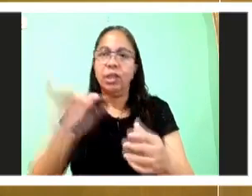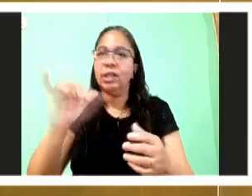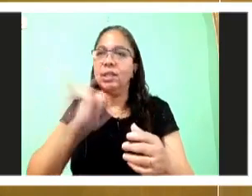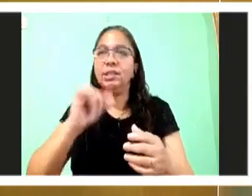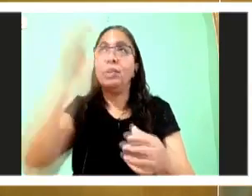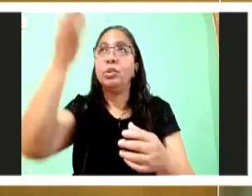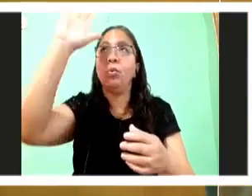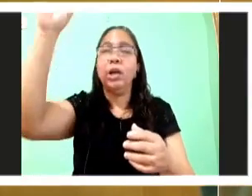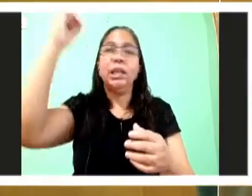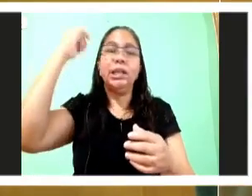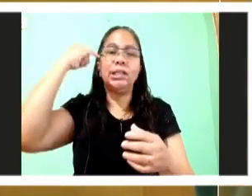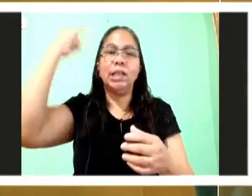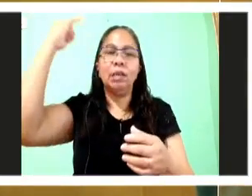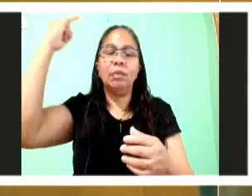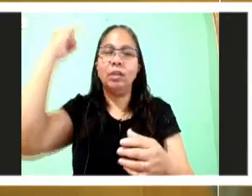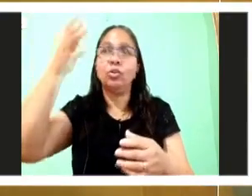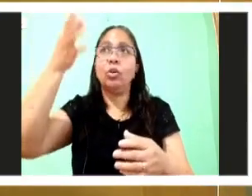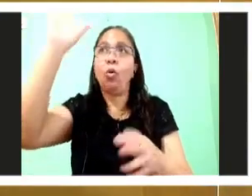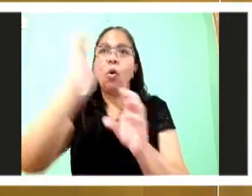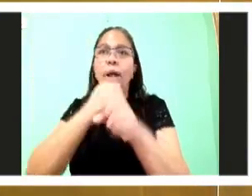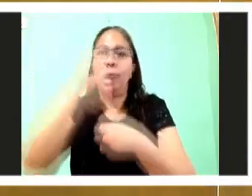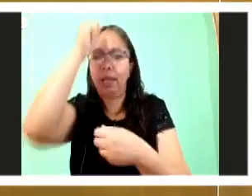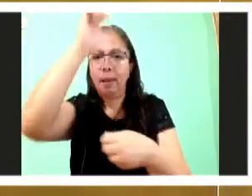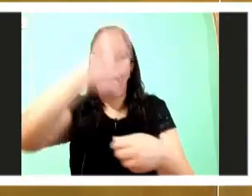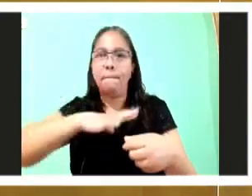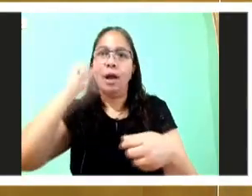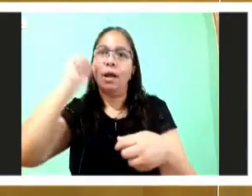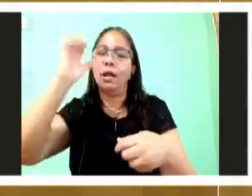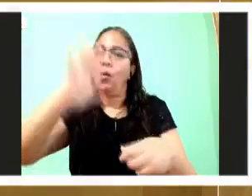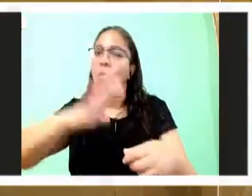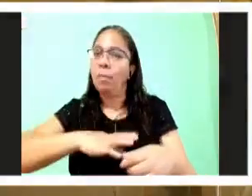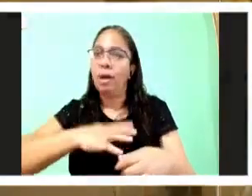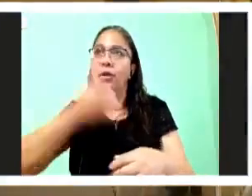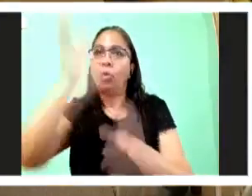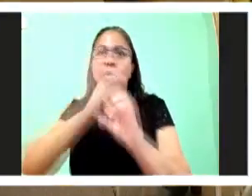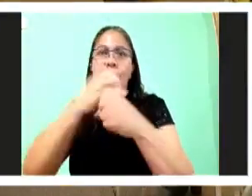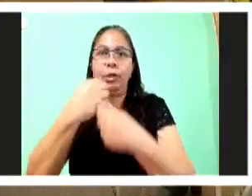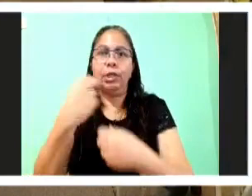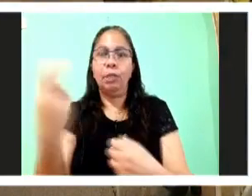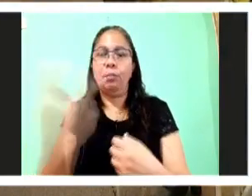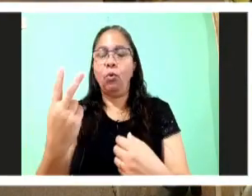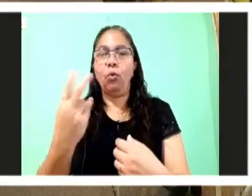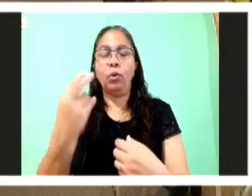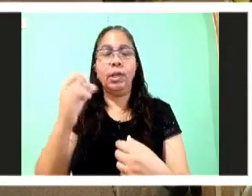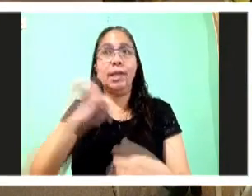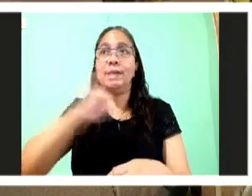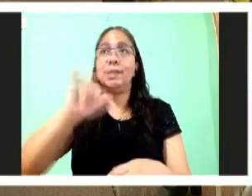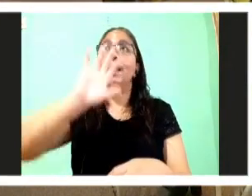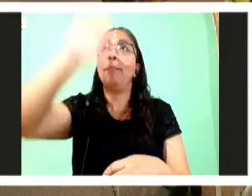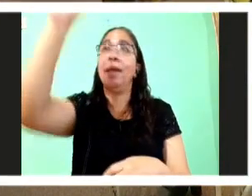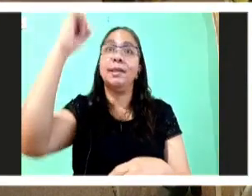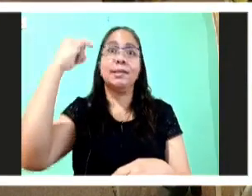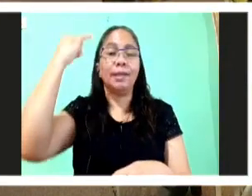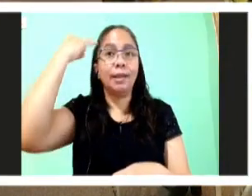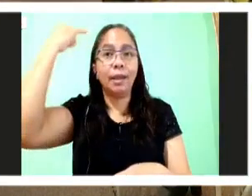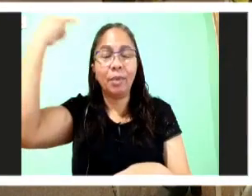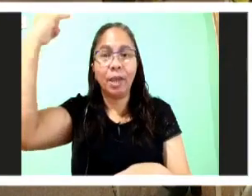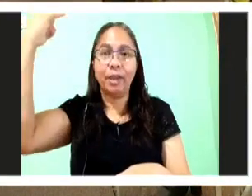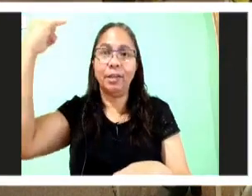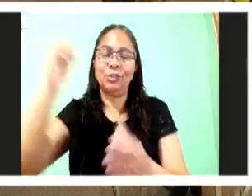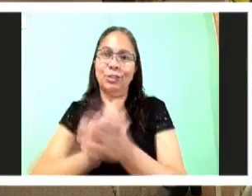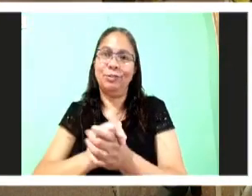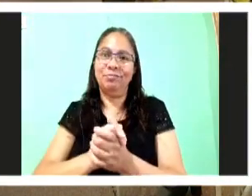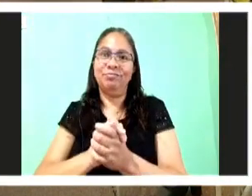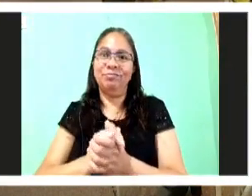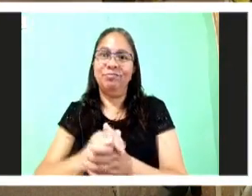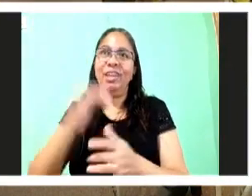them. In his image and likeness he created them. The image and likeness of God is a complementarity of